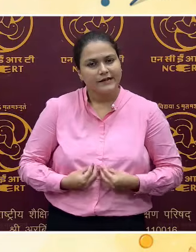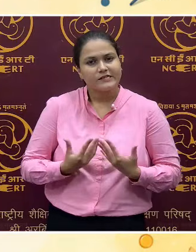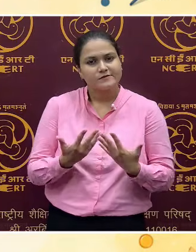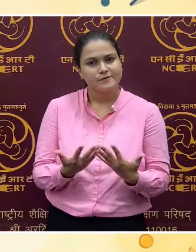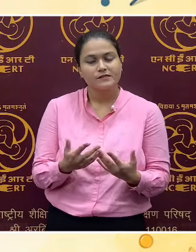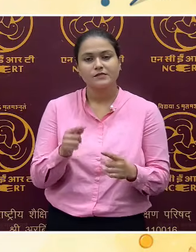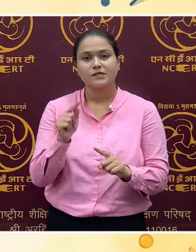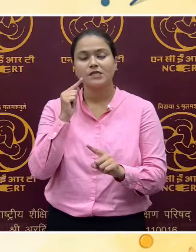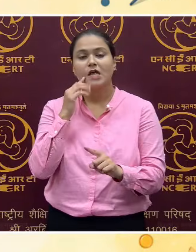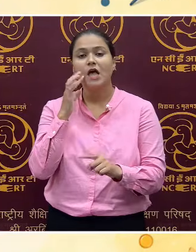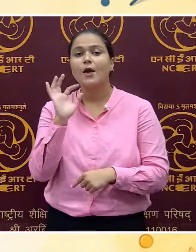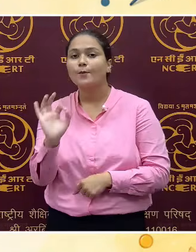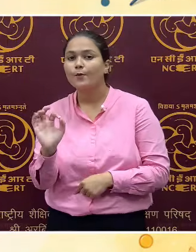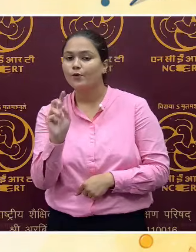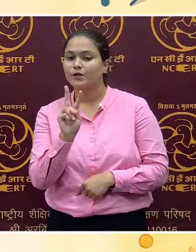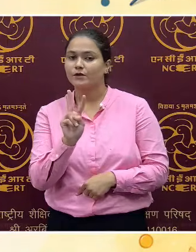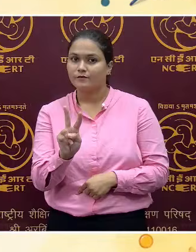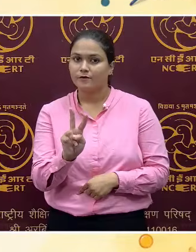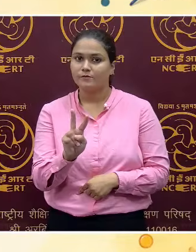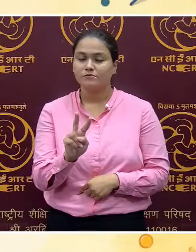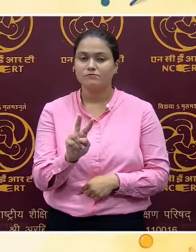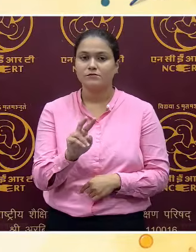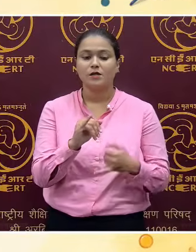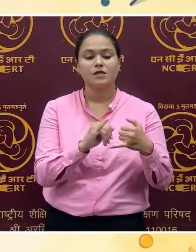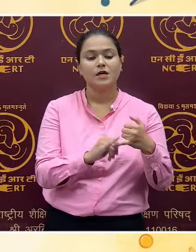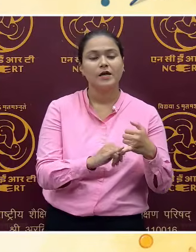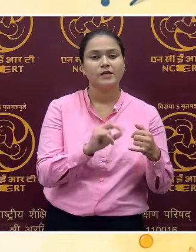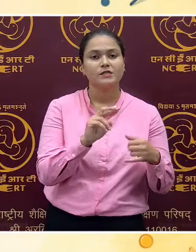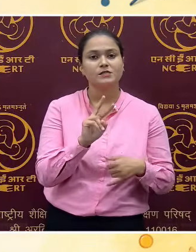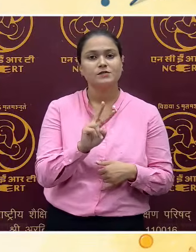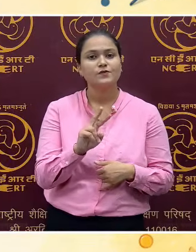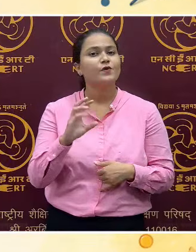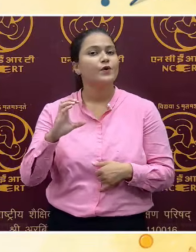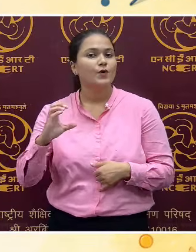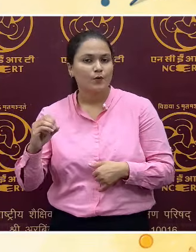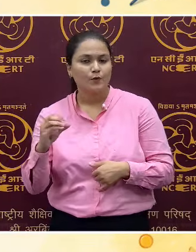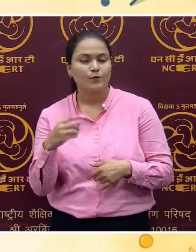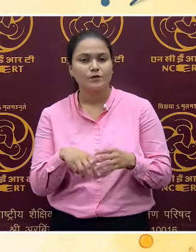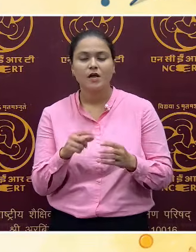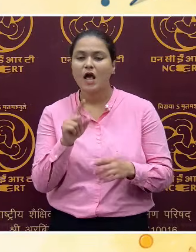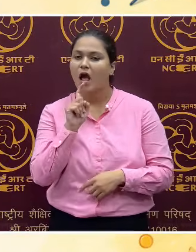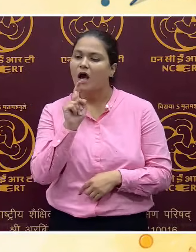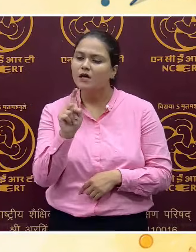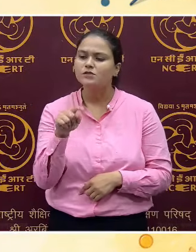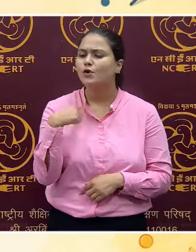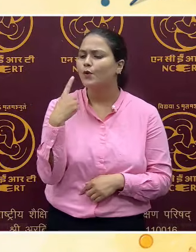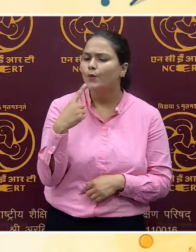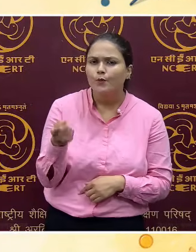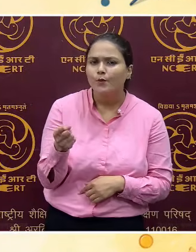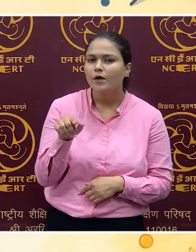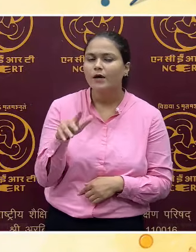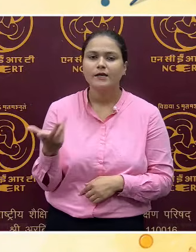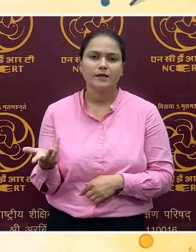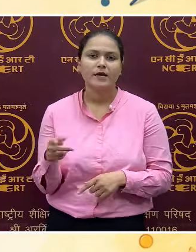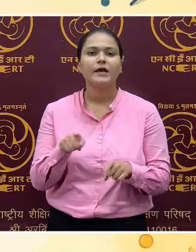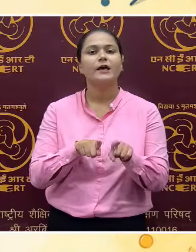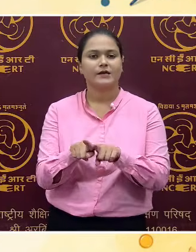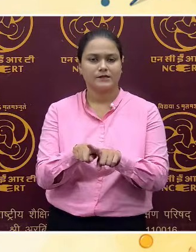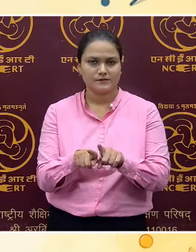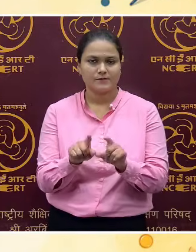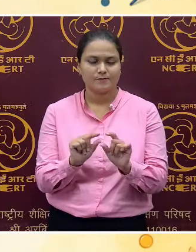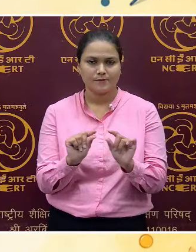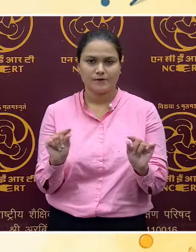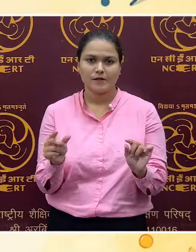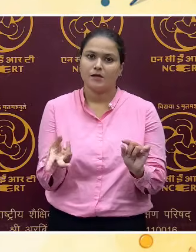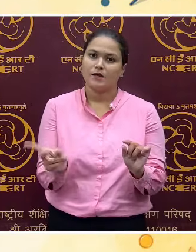verb. Subject can be easily identified by asking who or what to the verb. So, for example,